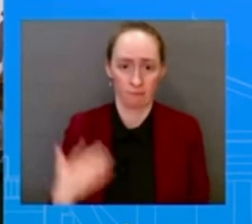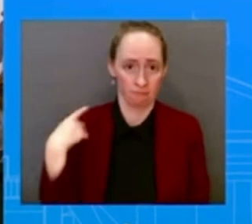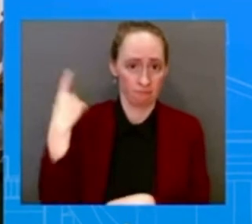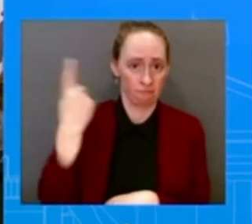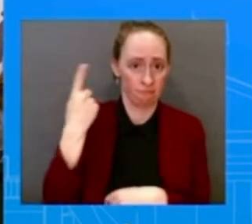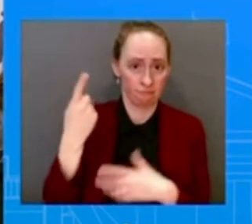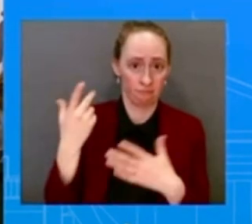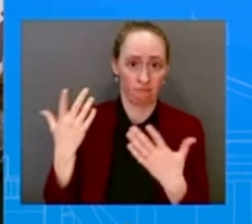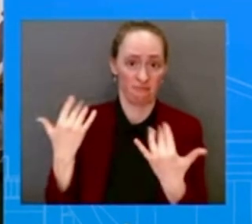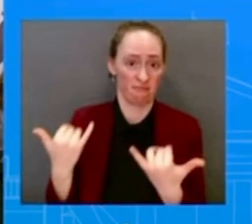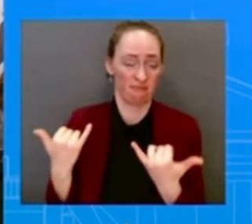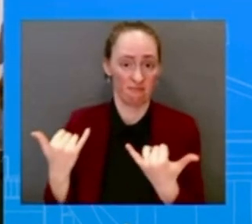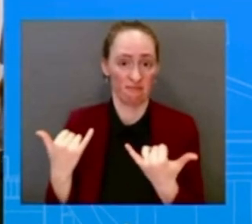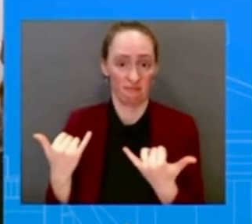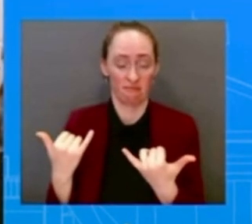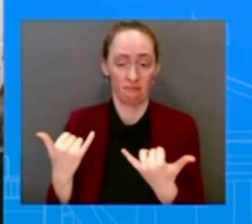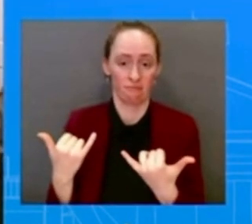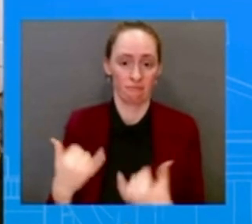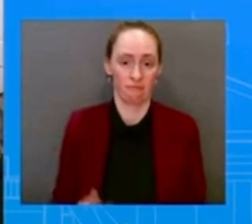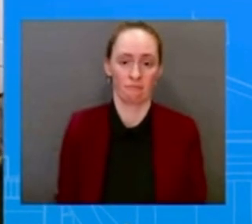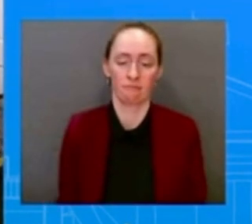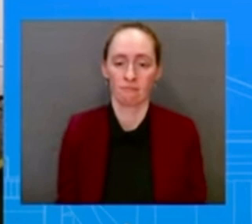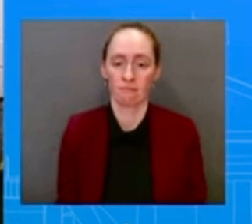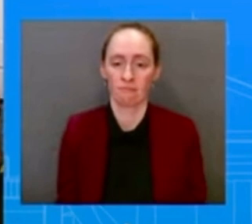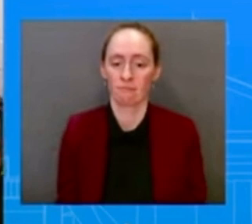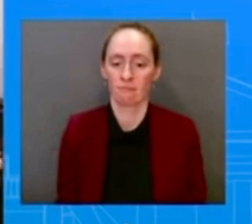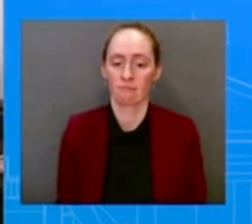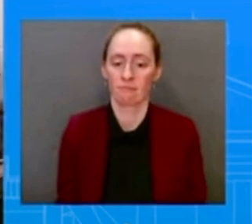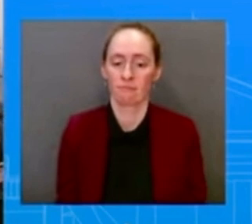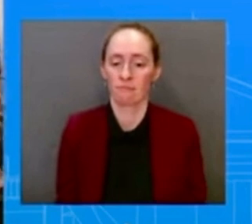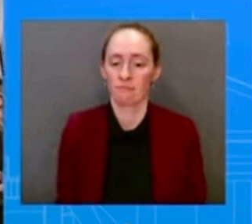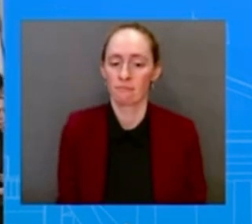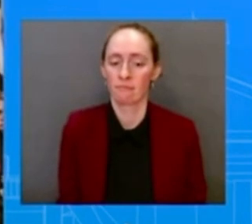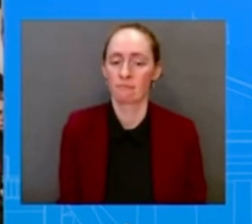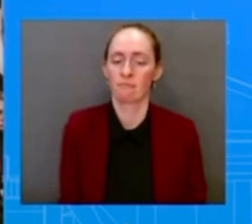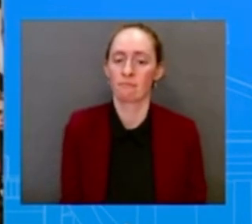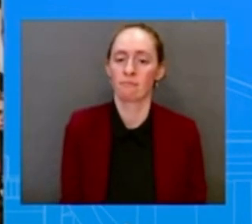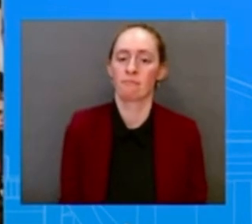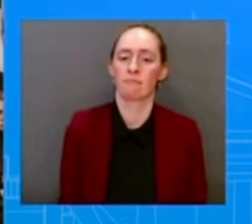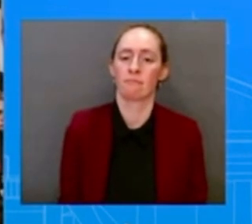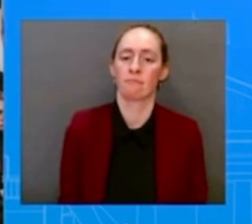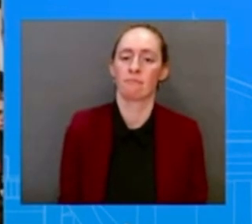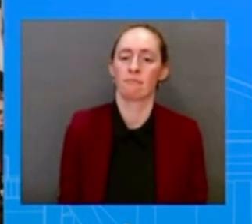near U.S. military bases a national security threat? We